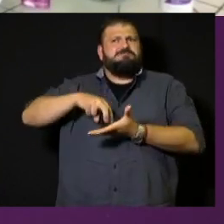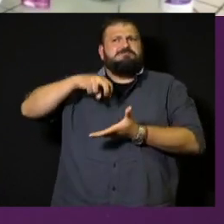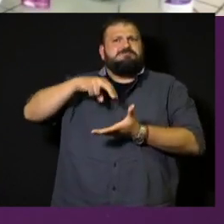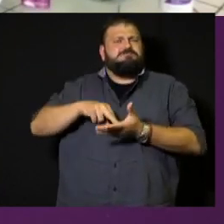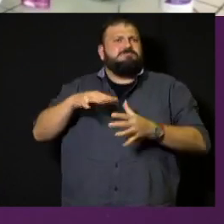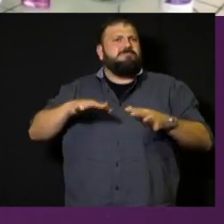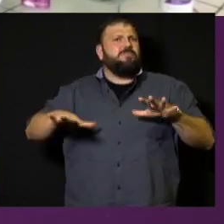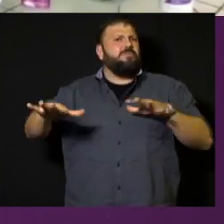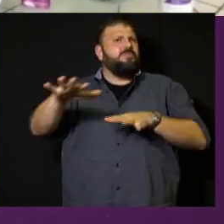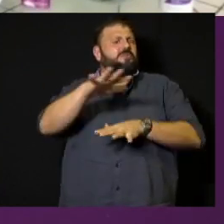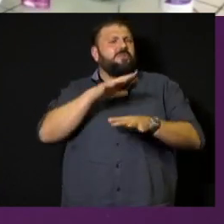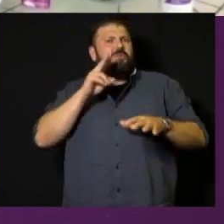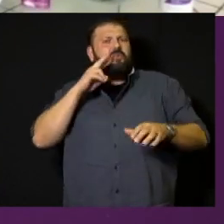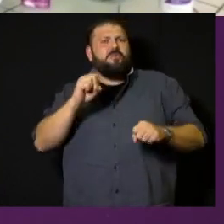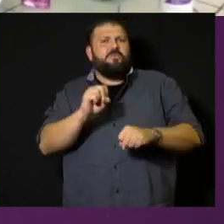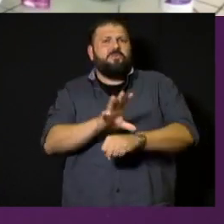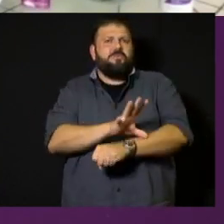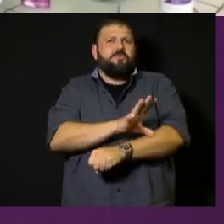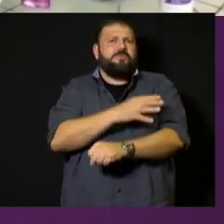very excited.